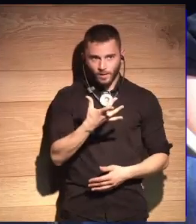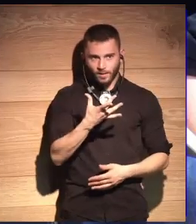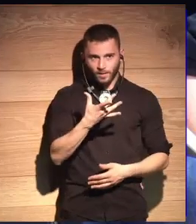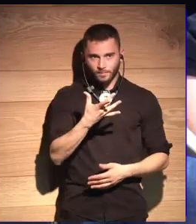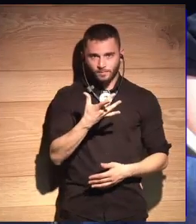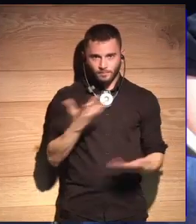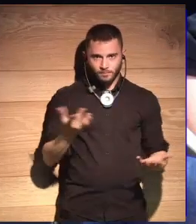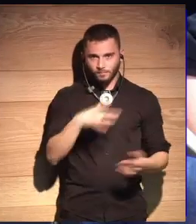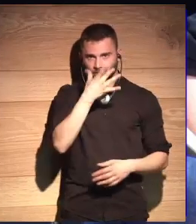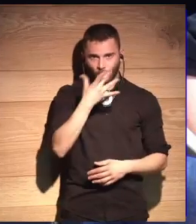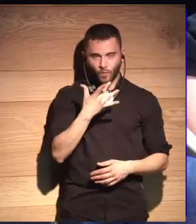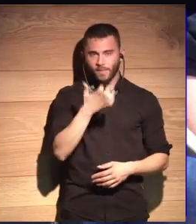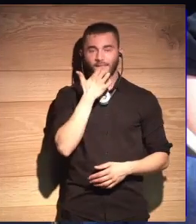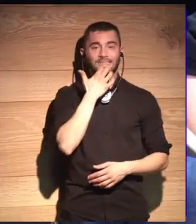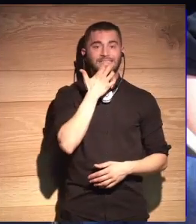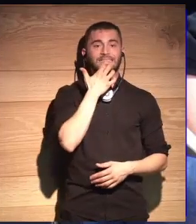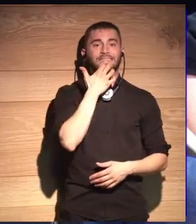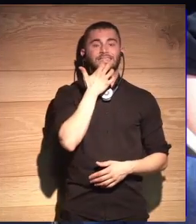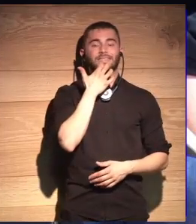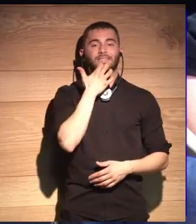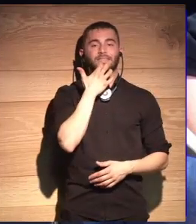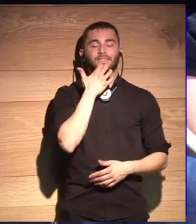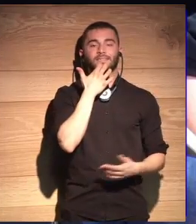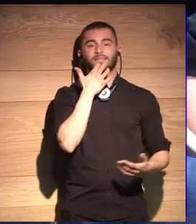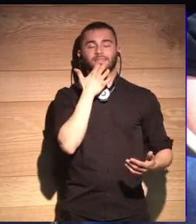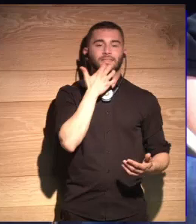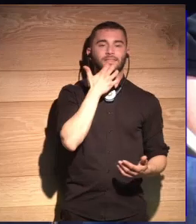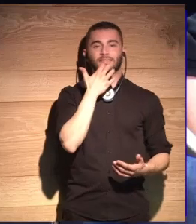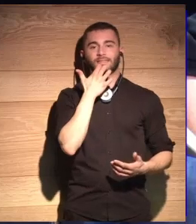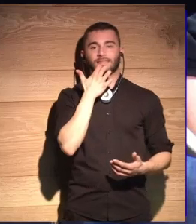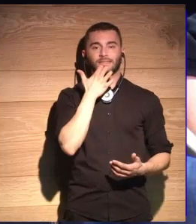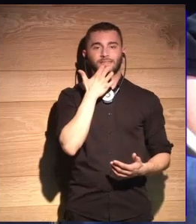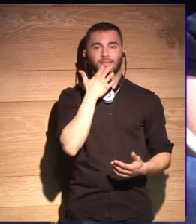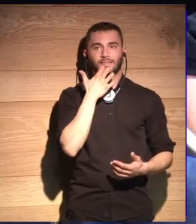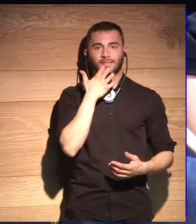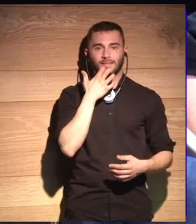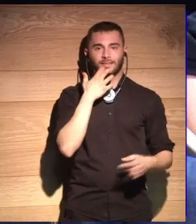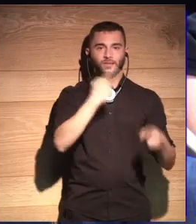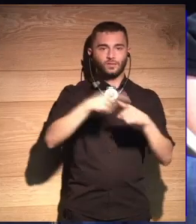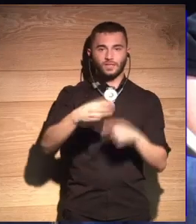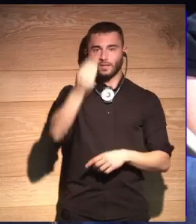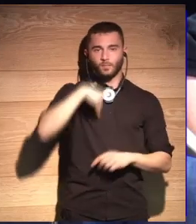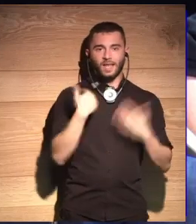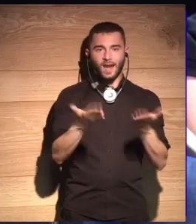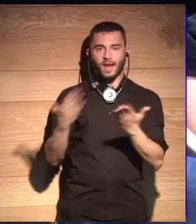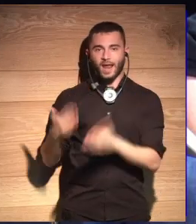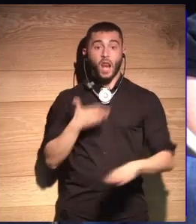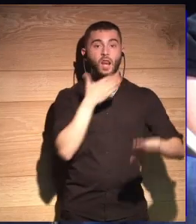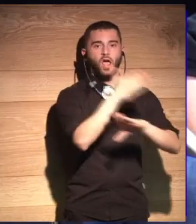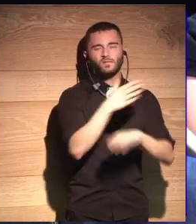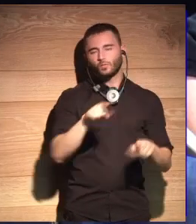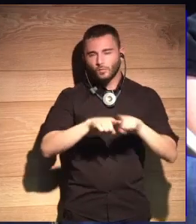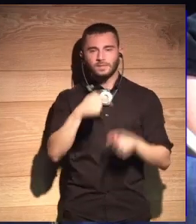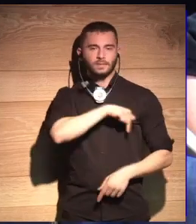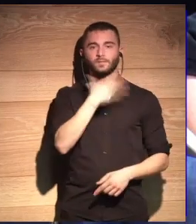and this sort of thing. And this is how welfare states have been attacked for the last 30 years. But I think that also, of course,